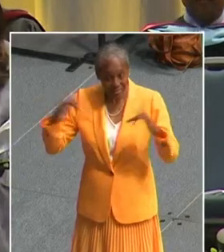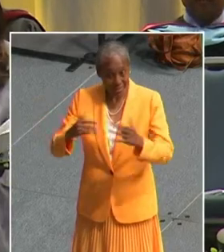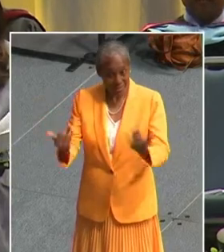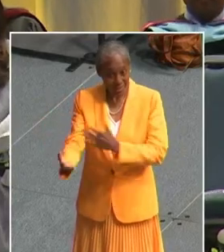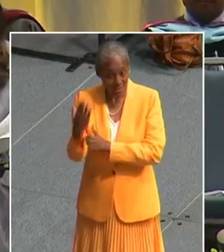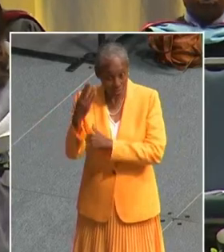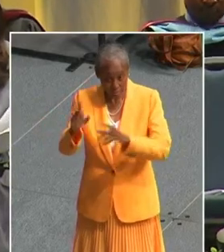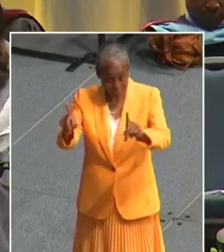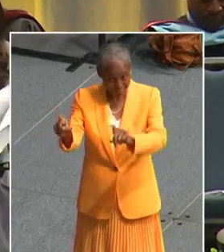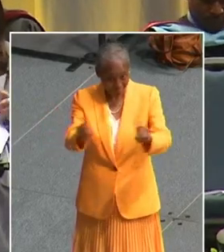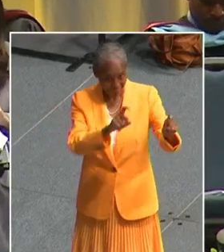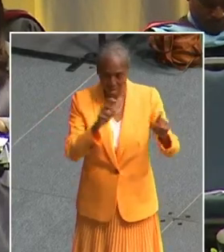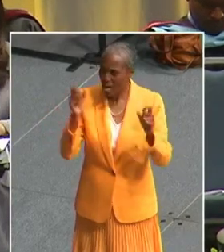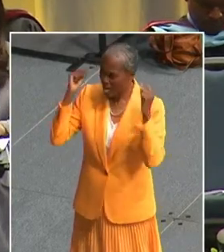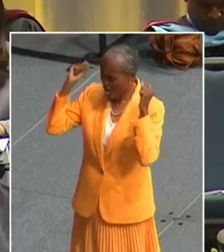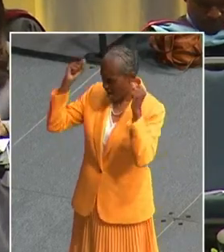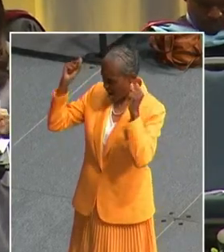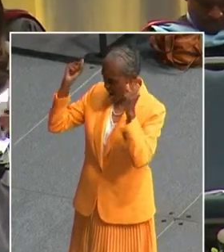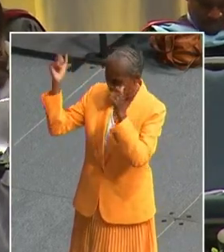morning?